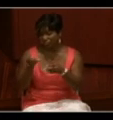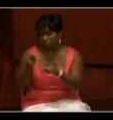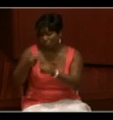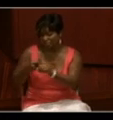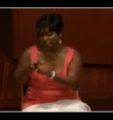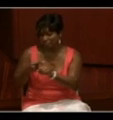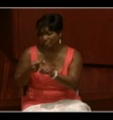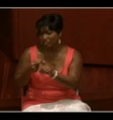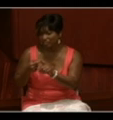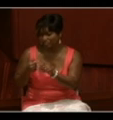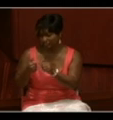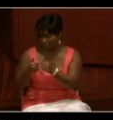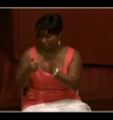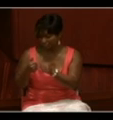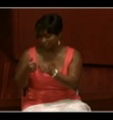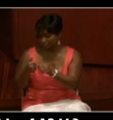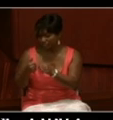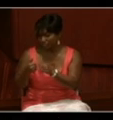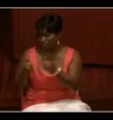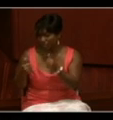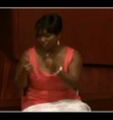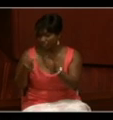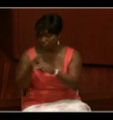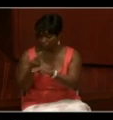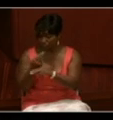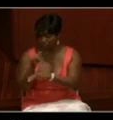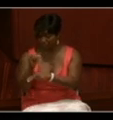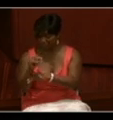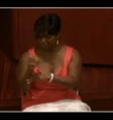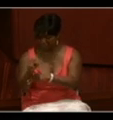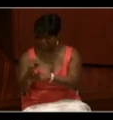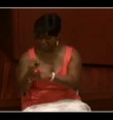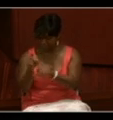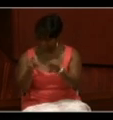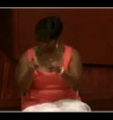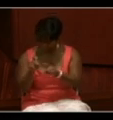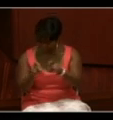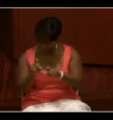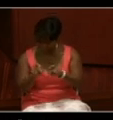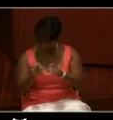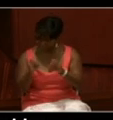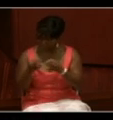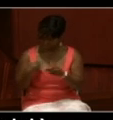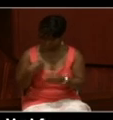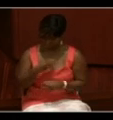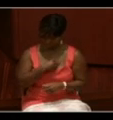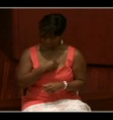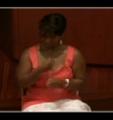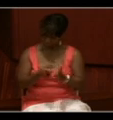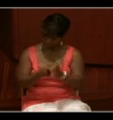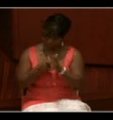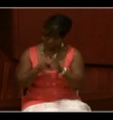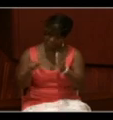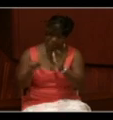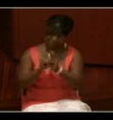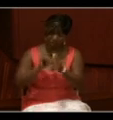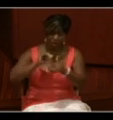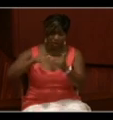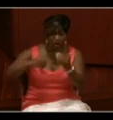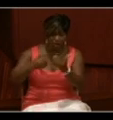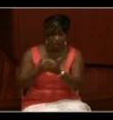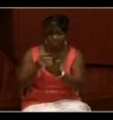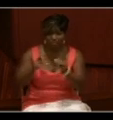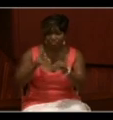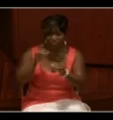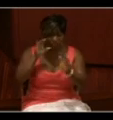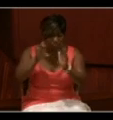and were used by the INS during interrogations. Family members were required to identify all of the people in this photo,